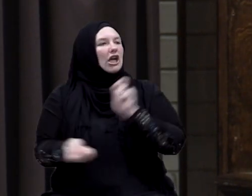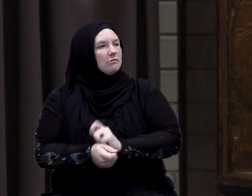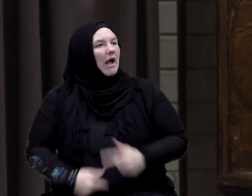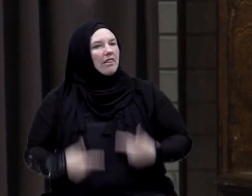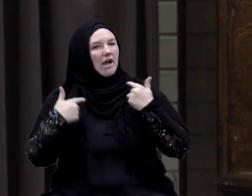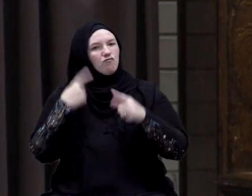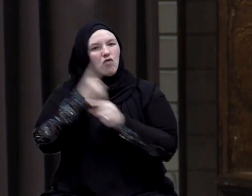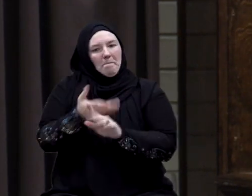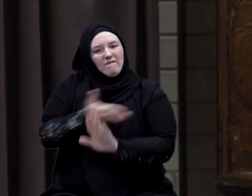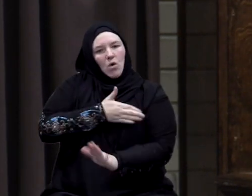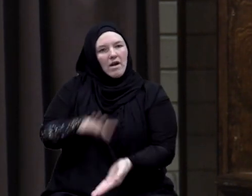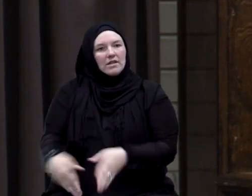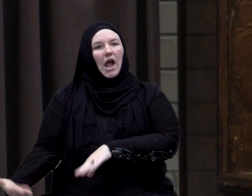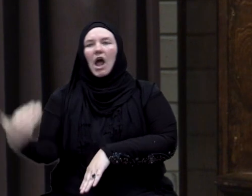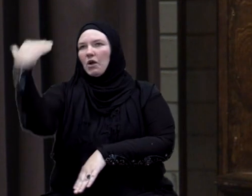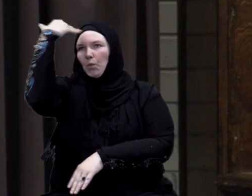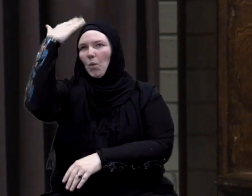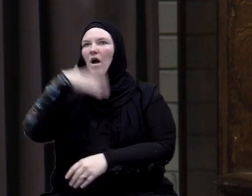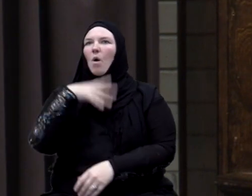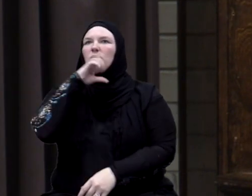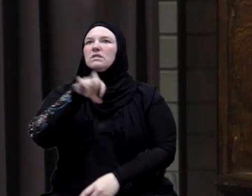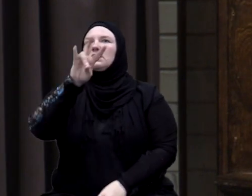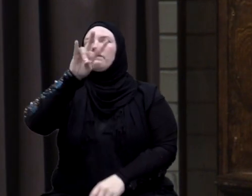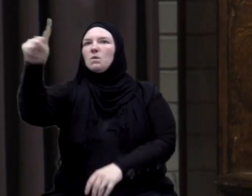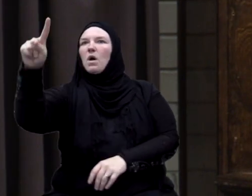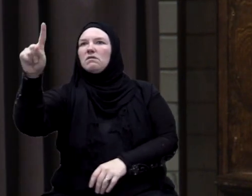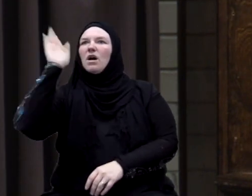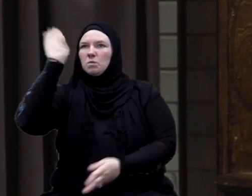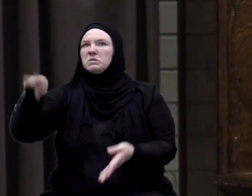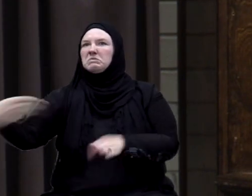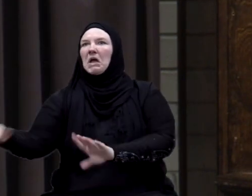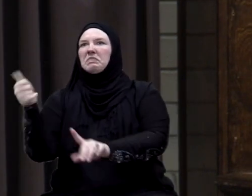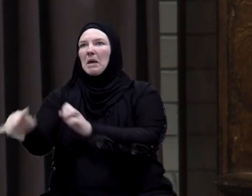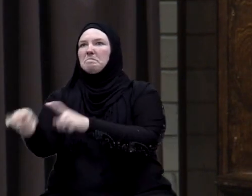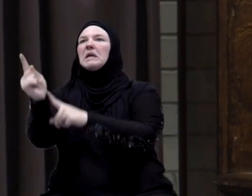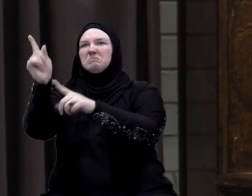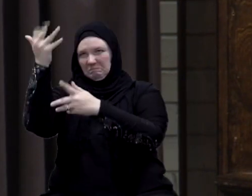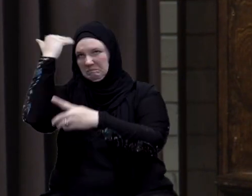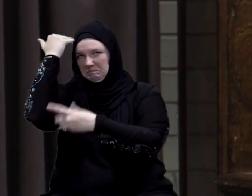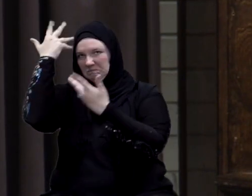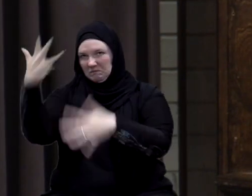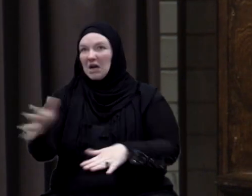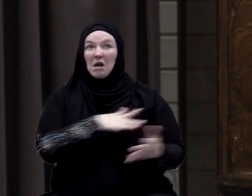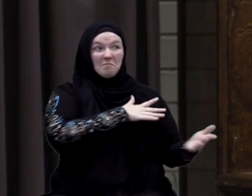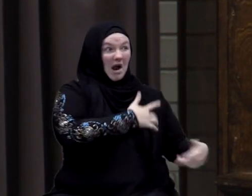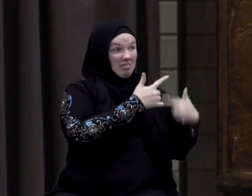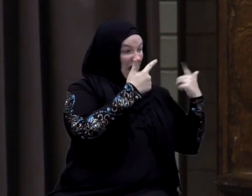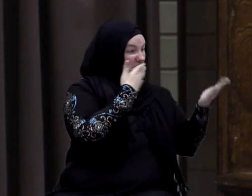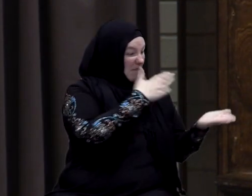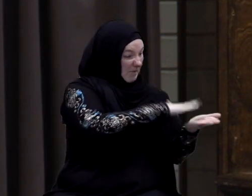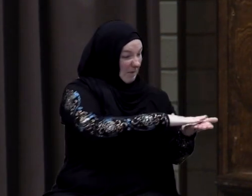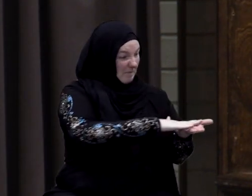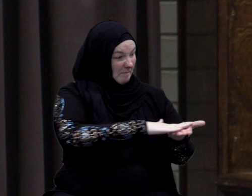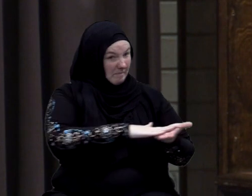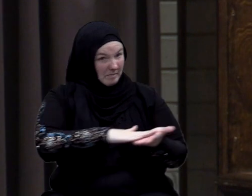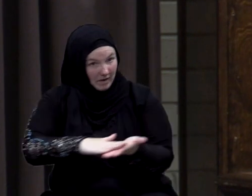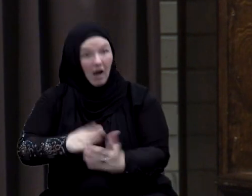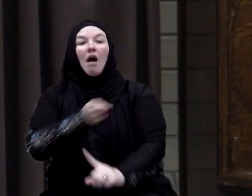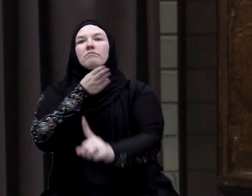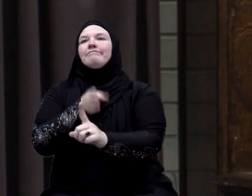die. Because I know when I die, I know I have the time. But the reason Allah hid it from us